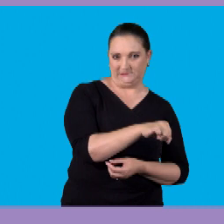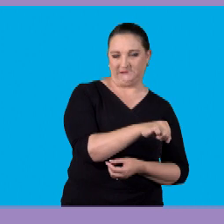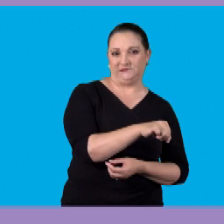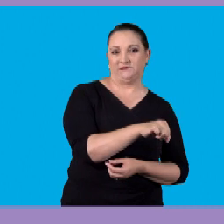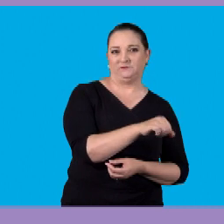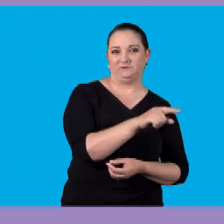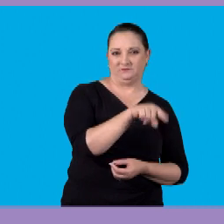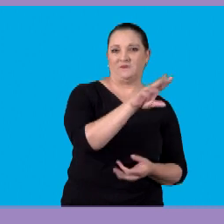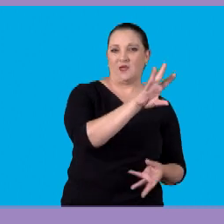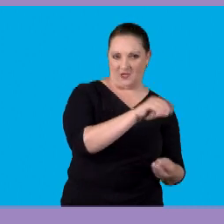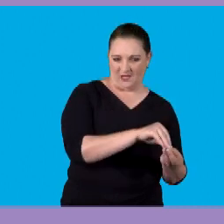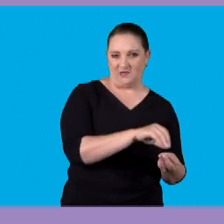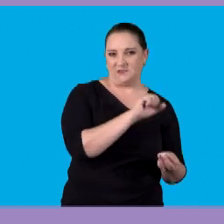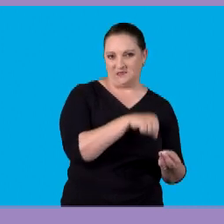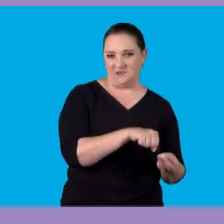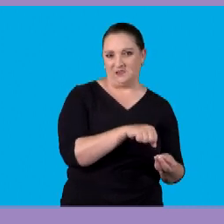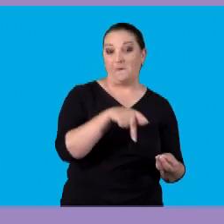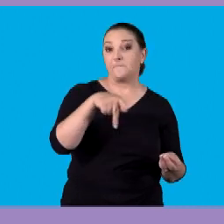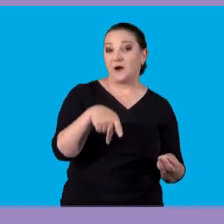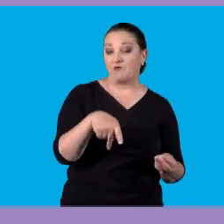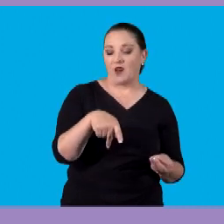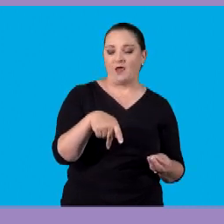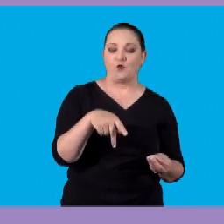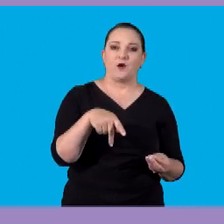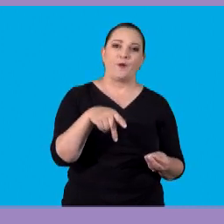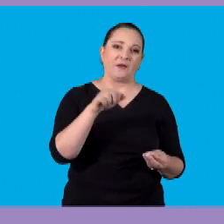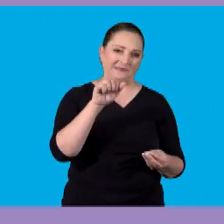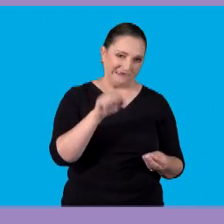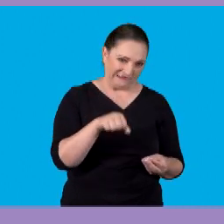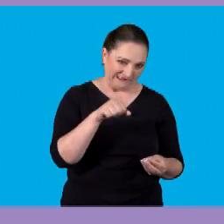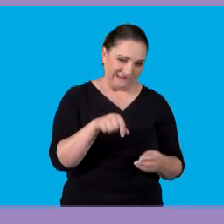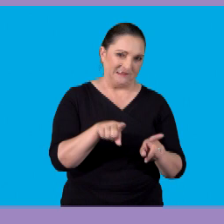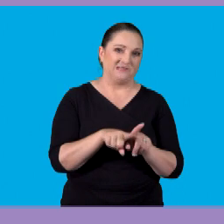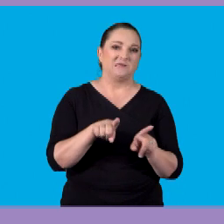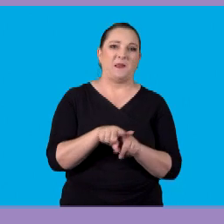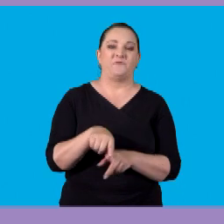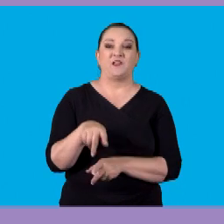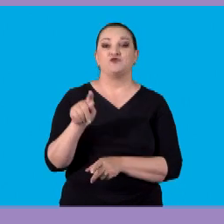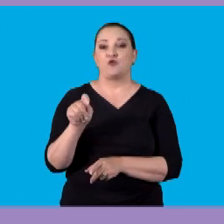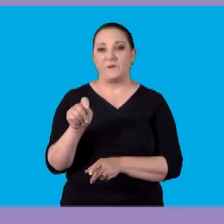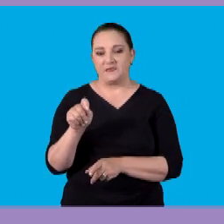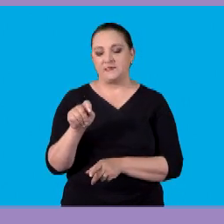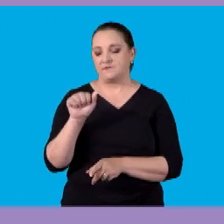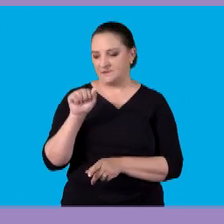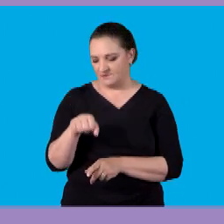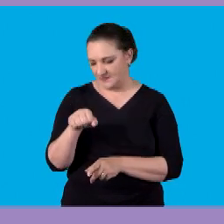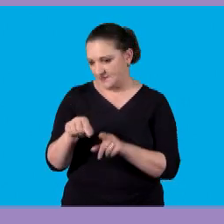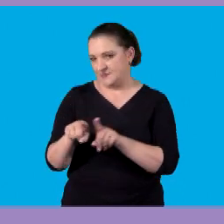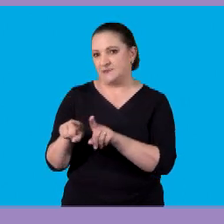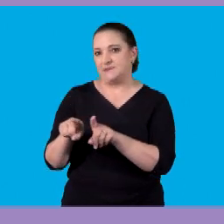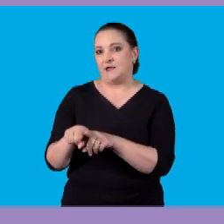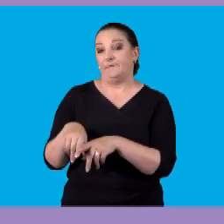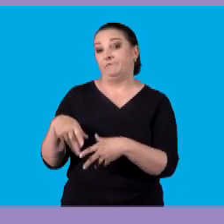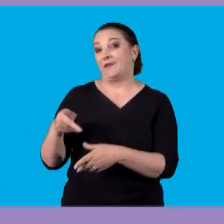to 360 degrees when we add those interior angles, a parallelogram as well as a